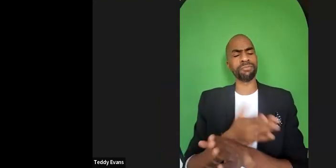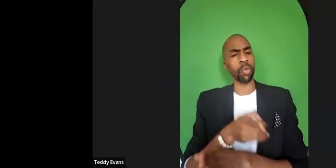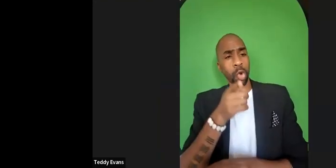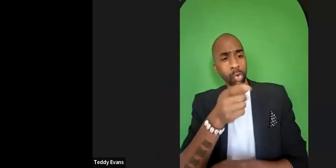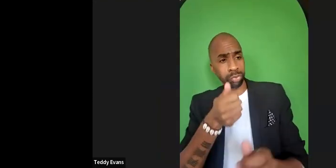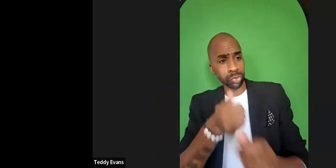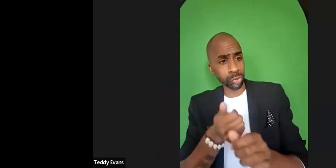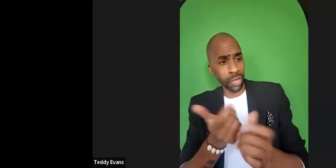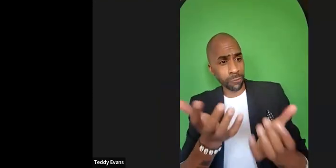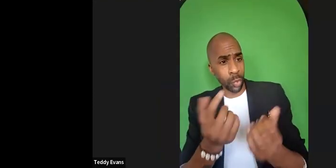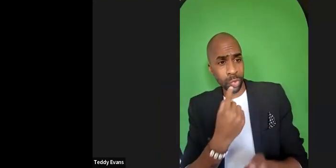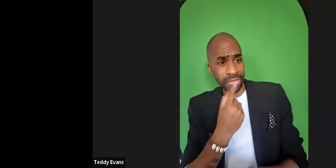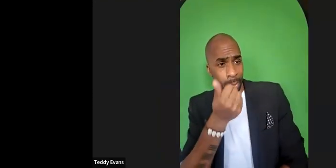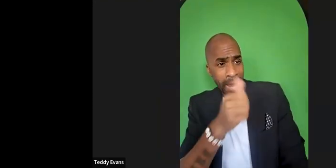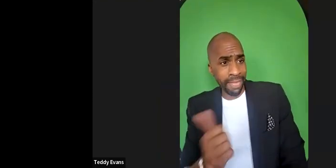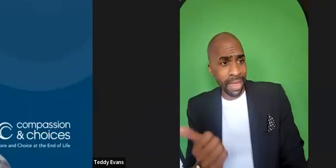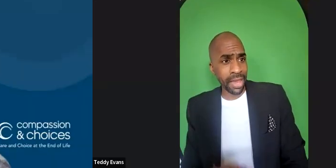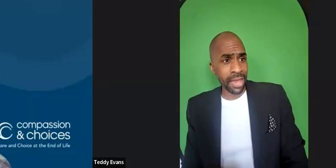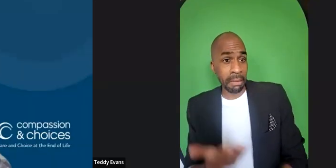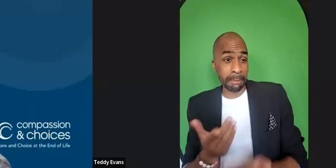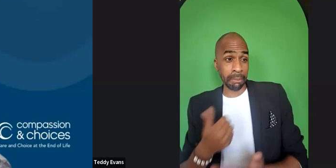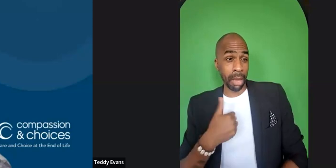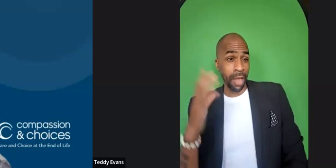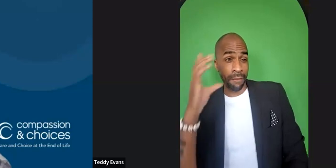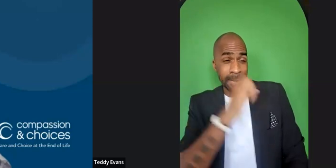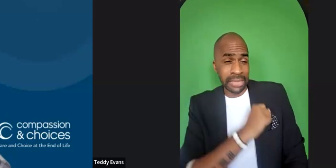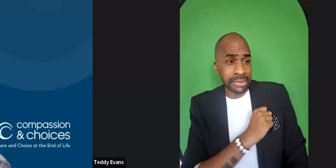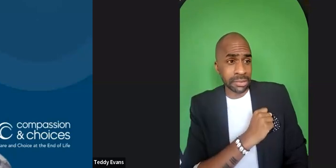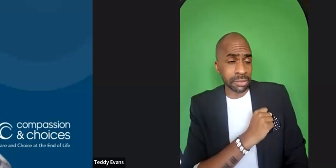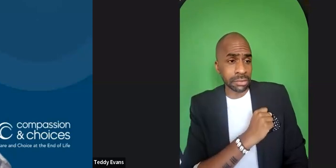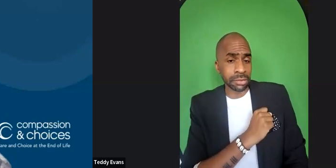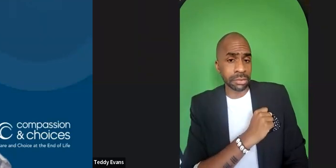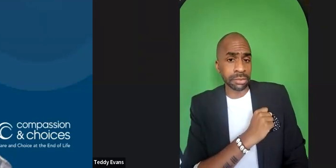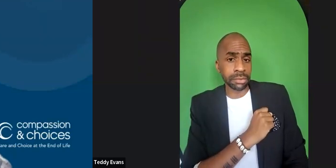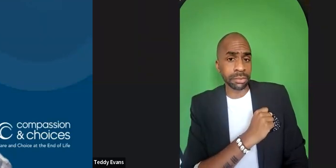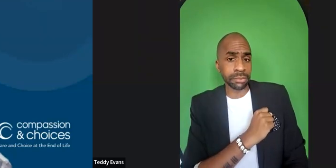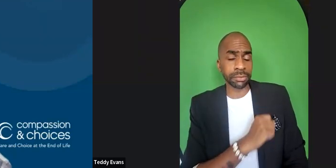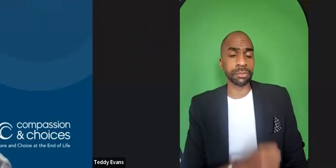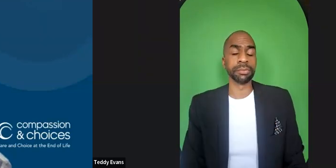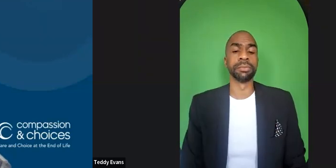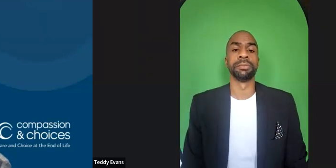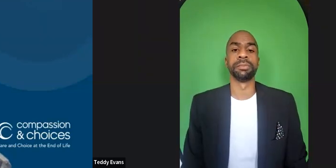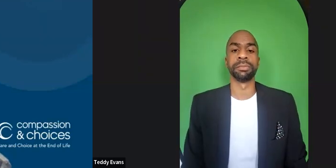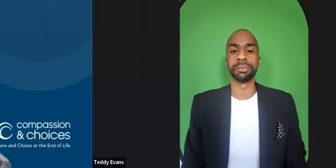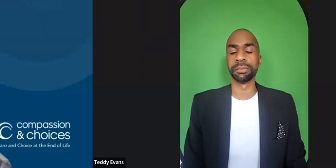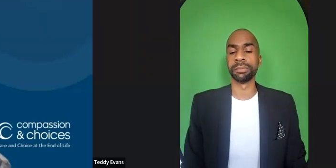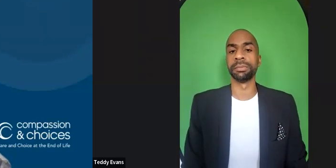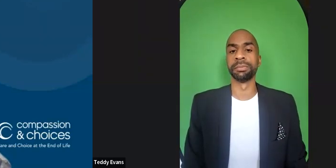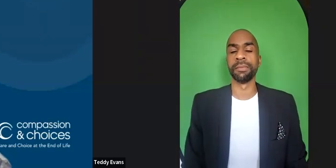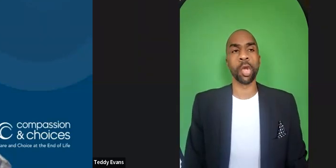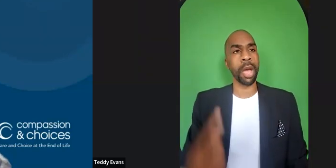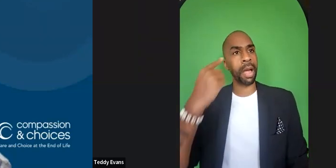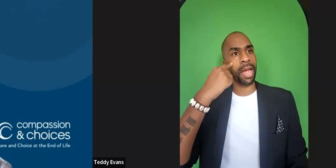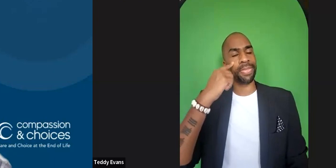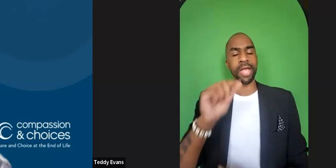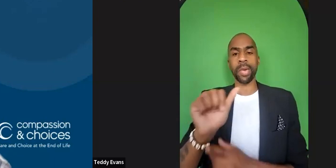say that I probably missed a lot, but anything to add? Well, I think, ALS is an